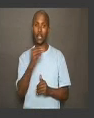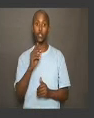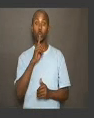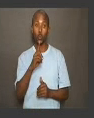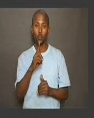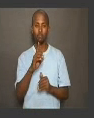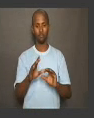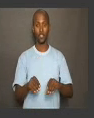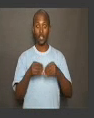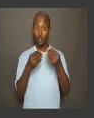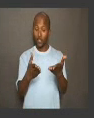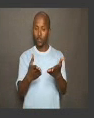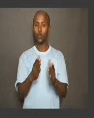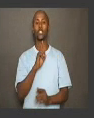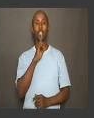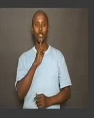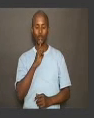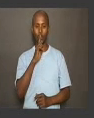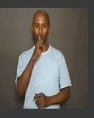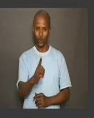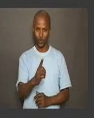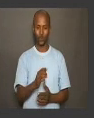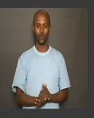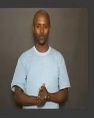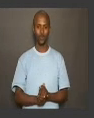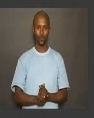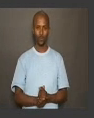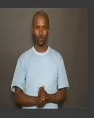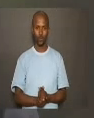true, which is equivalent to true.